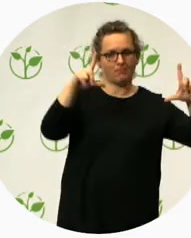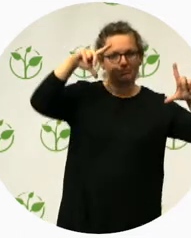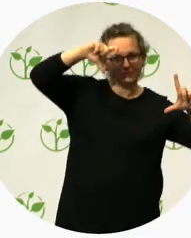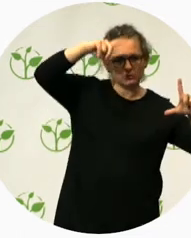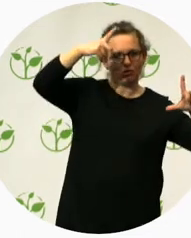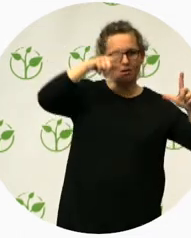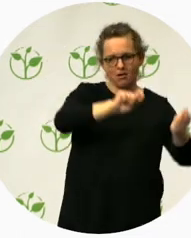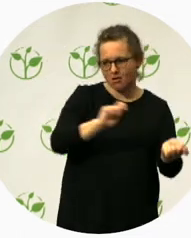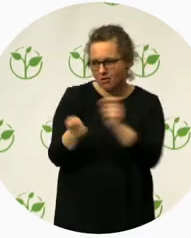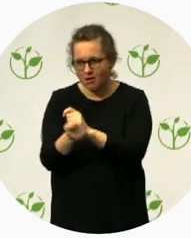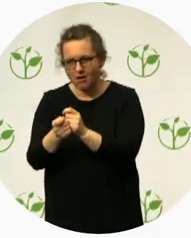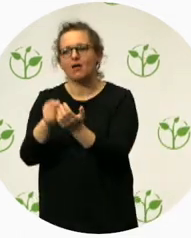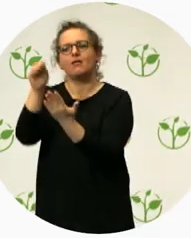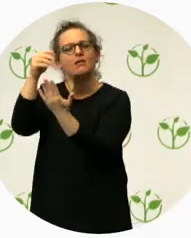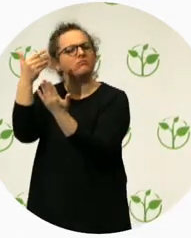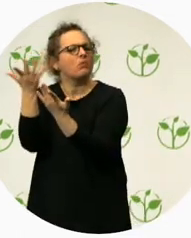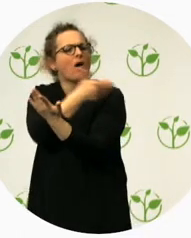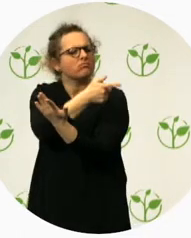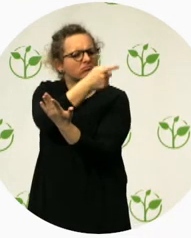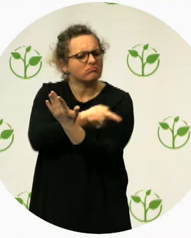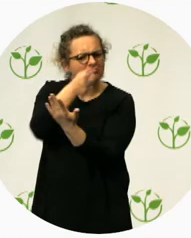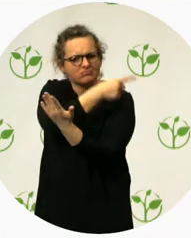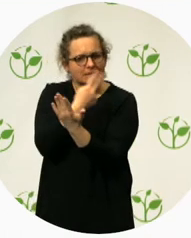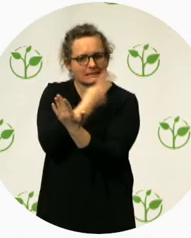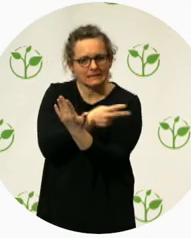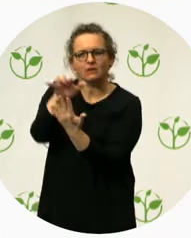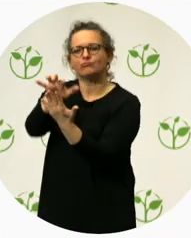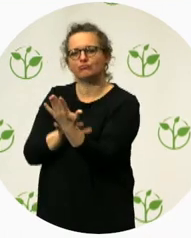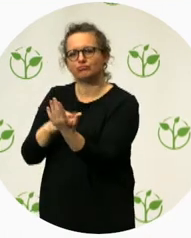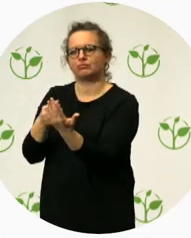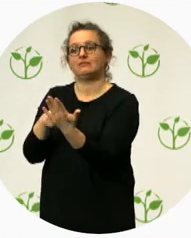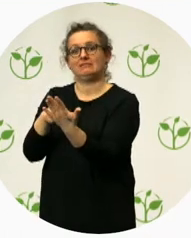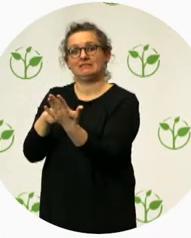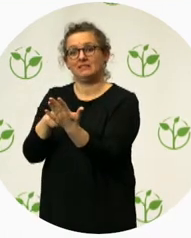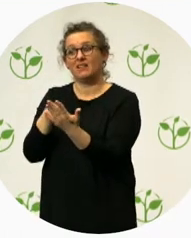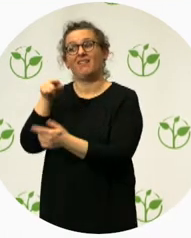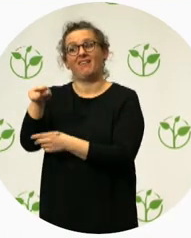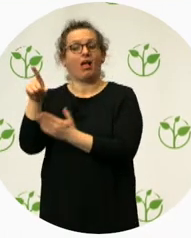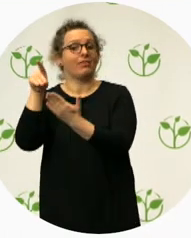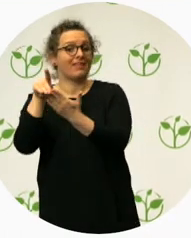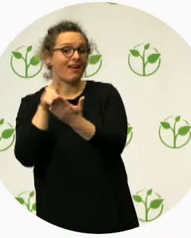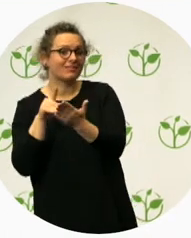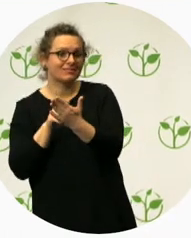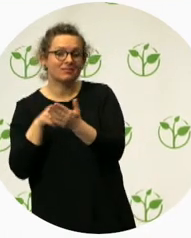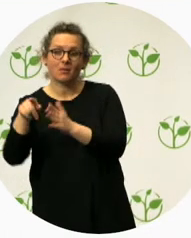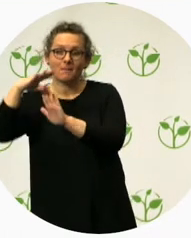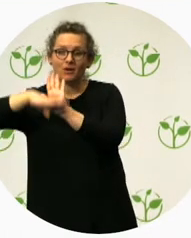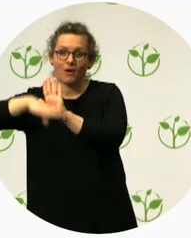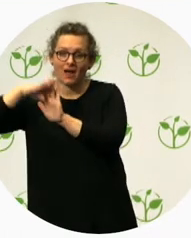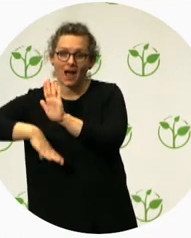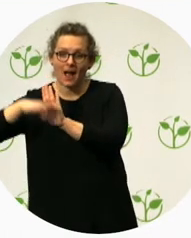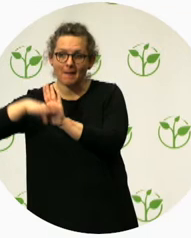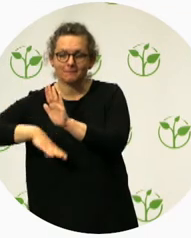So it becomes easier. We transform the data and present it in new ways. And that gets to be really